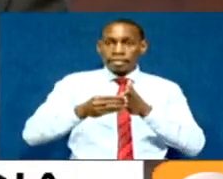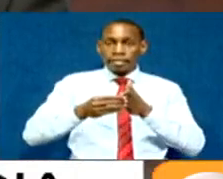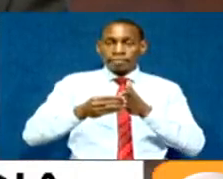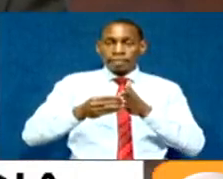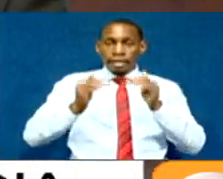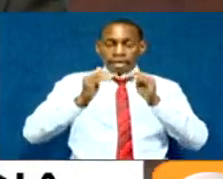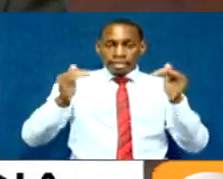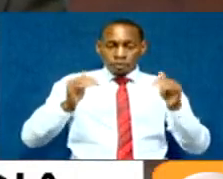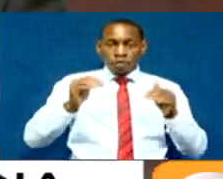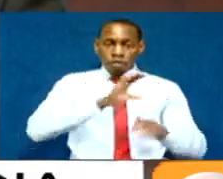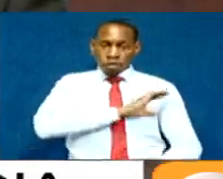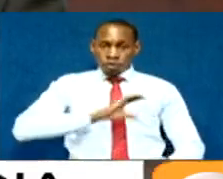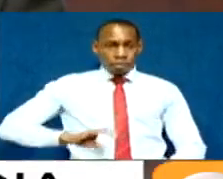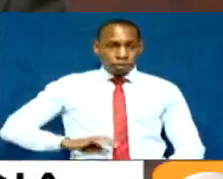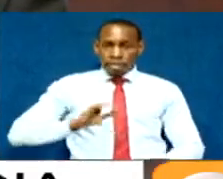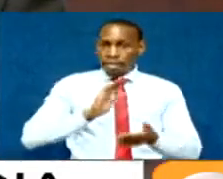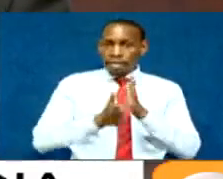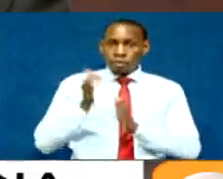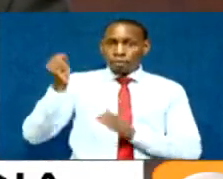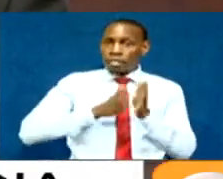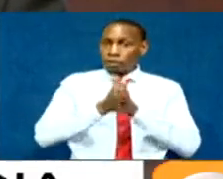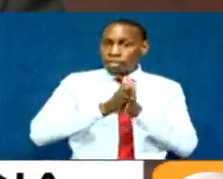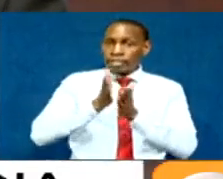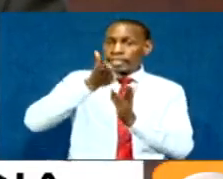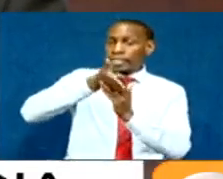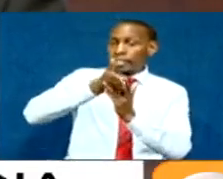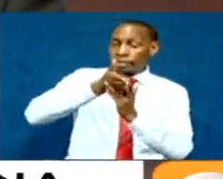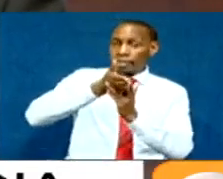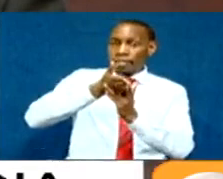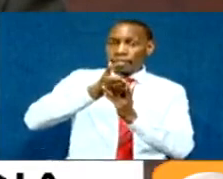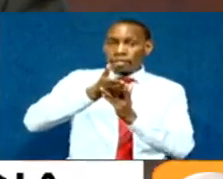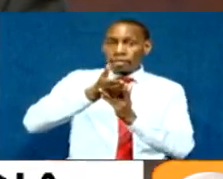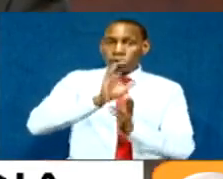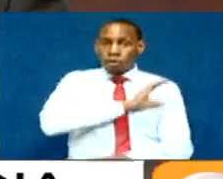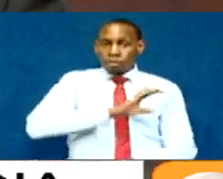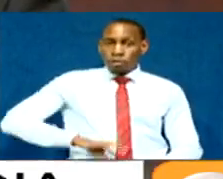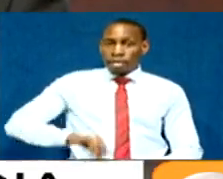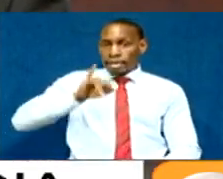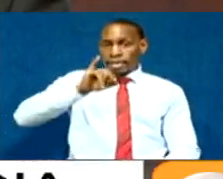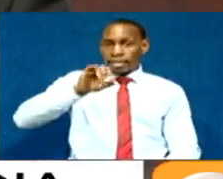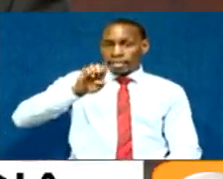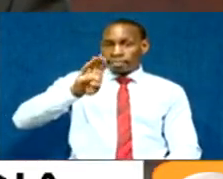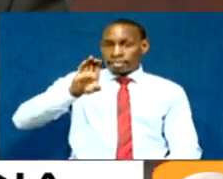unit, that there are no political interests interfering with the eye in IEBC?